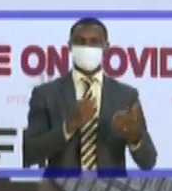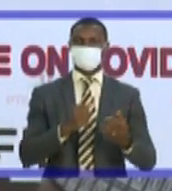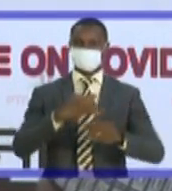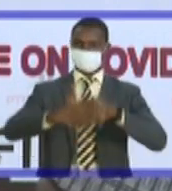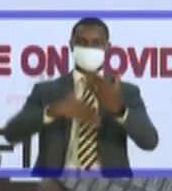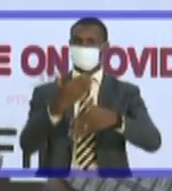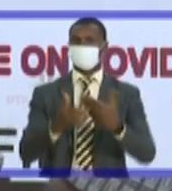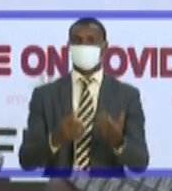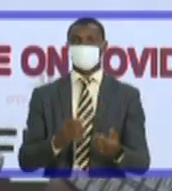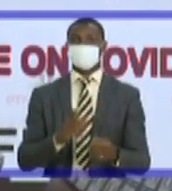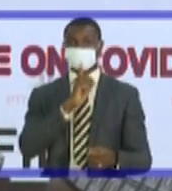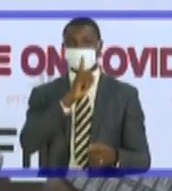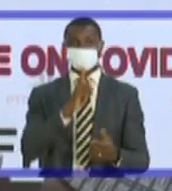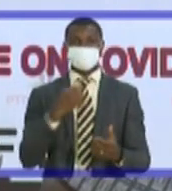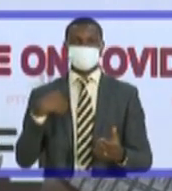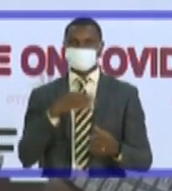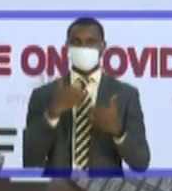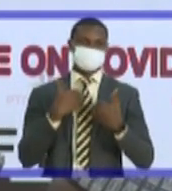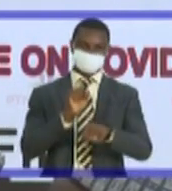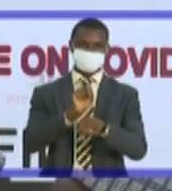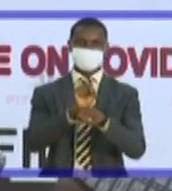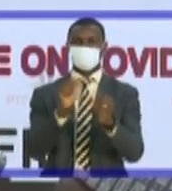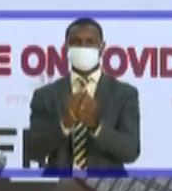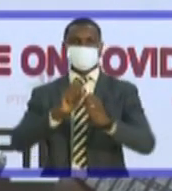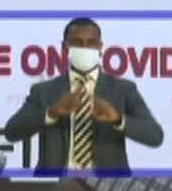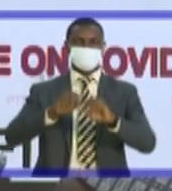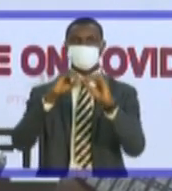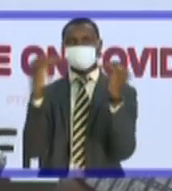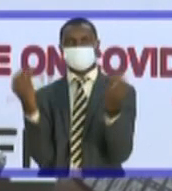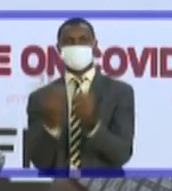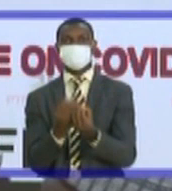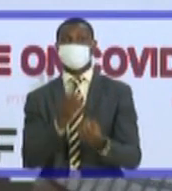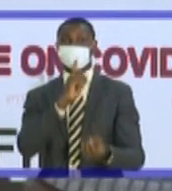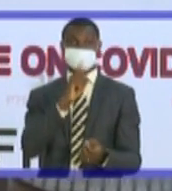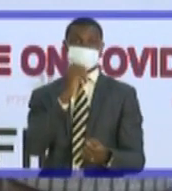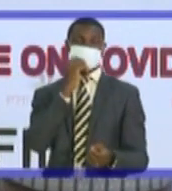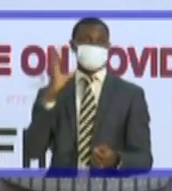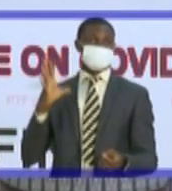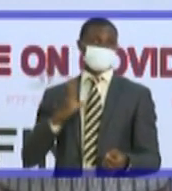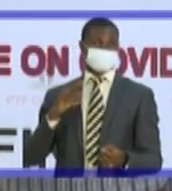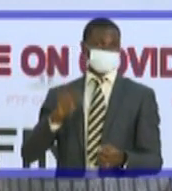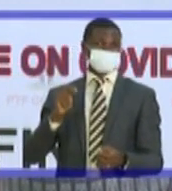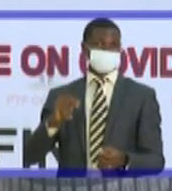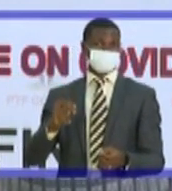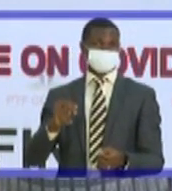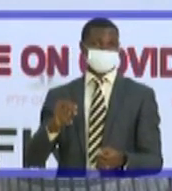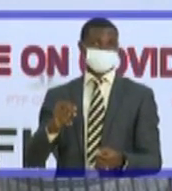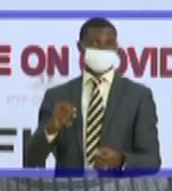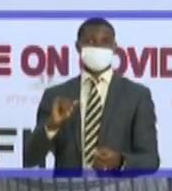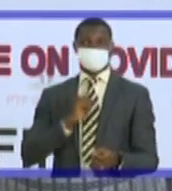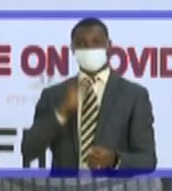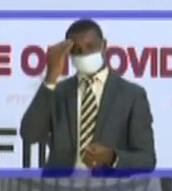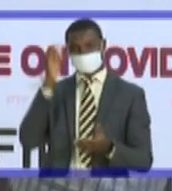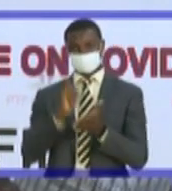Aid is one of them as well. And the issue of the women being, I don't know whether the women are being